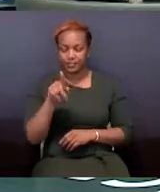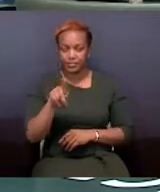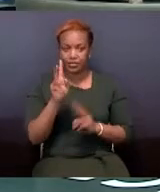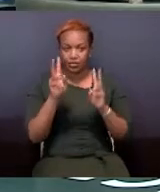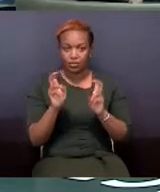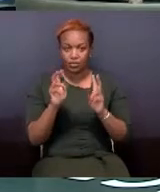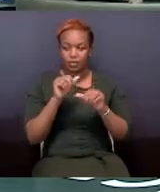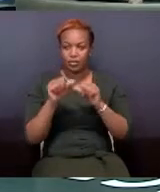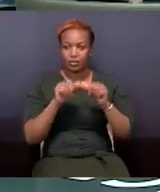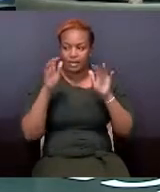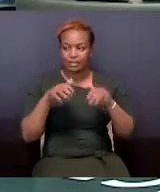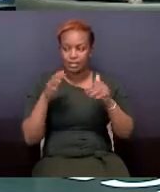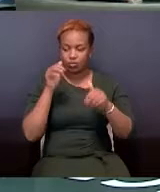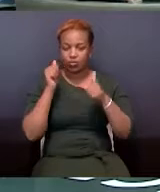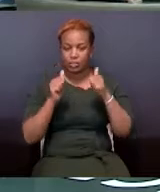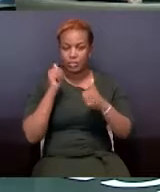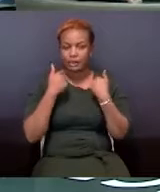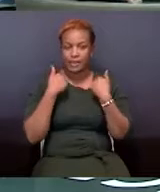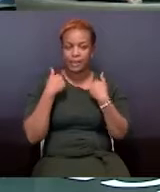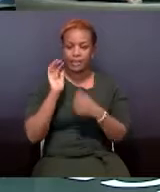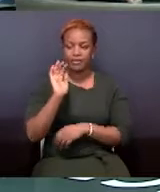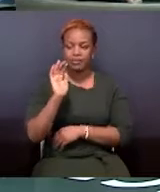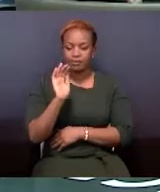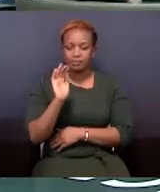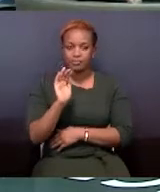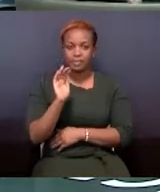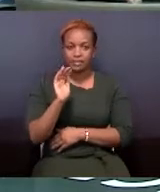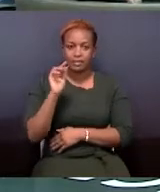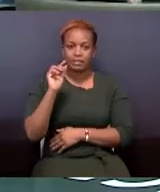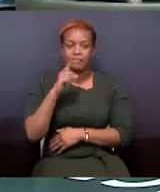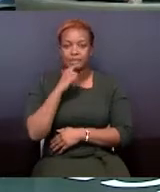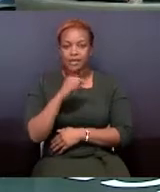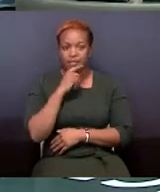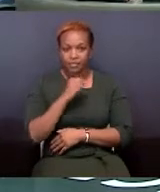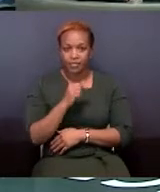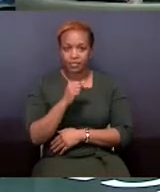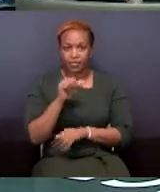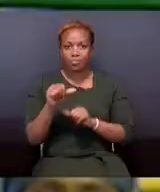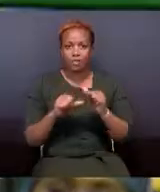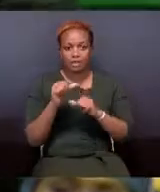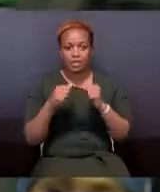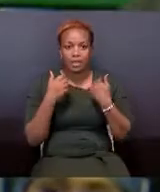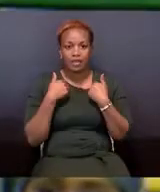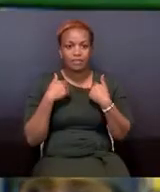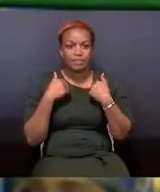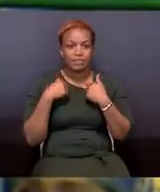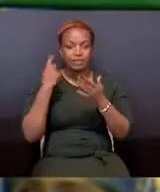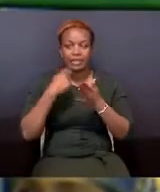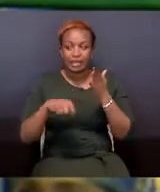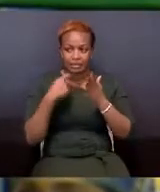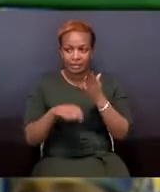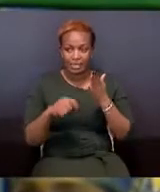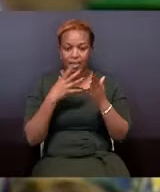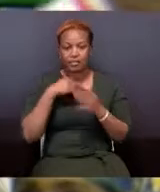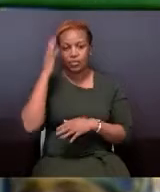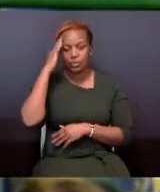issue of agriculture that was asked by the gentleman, you talked about preventing cross-border taxes, for example, you know, and